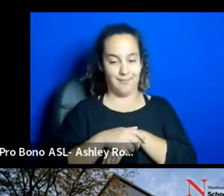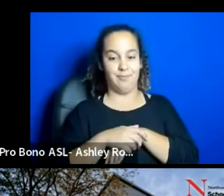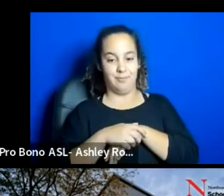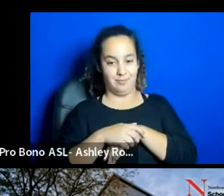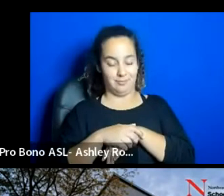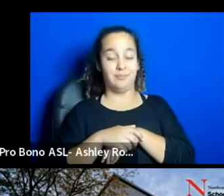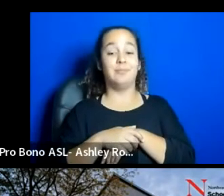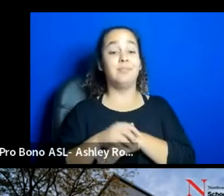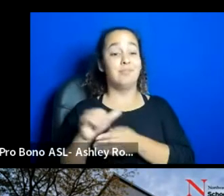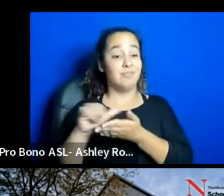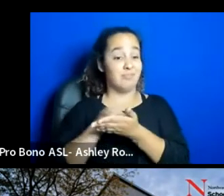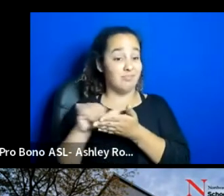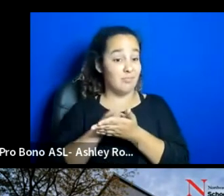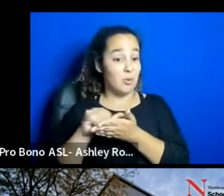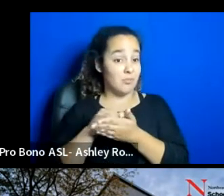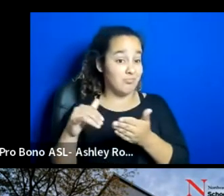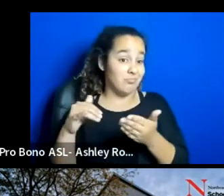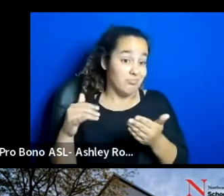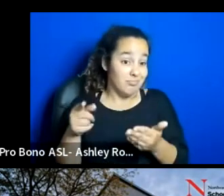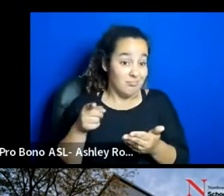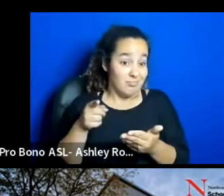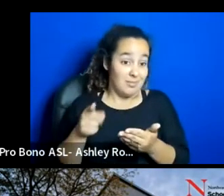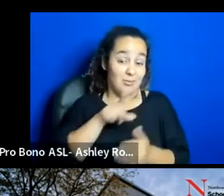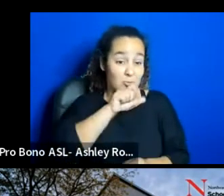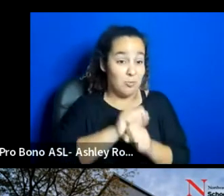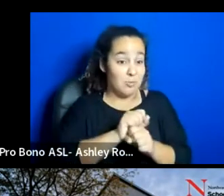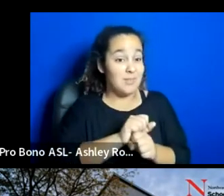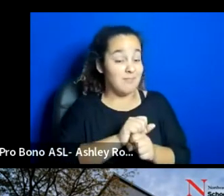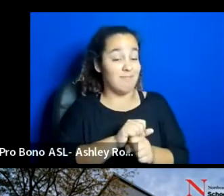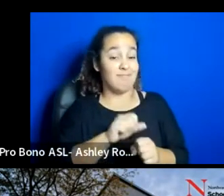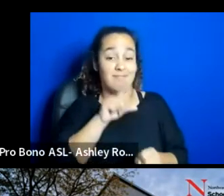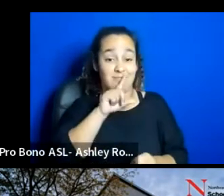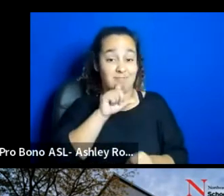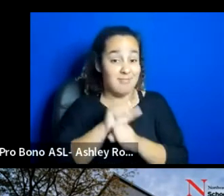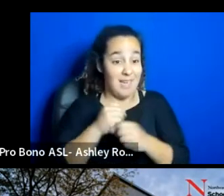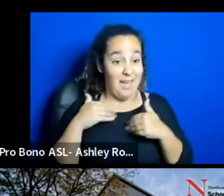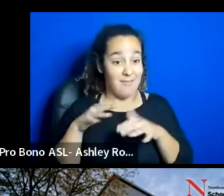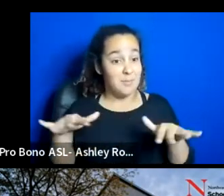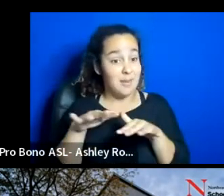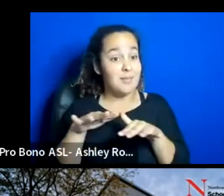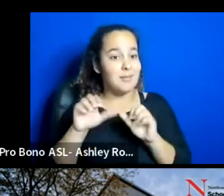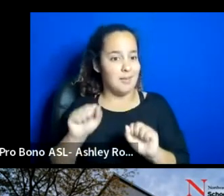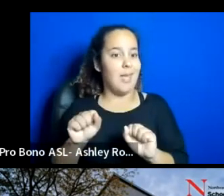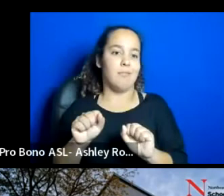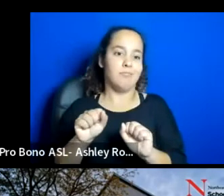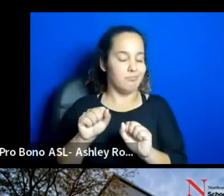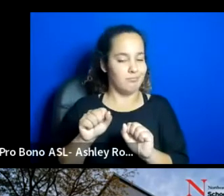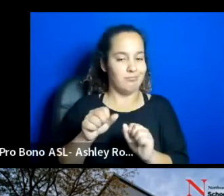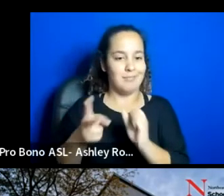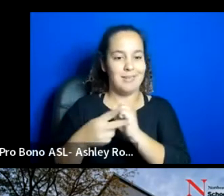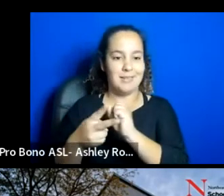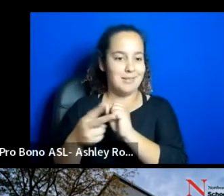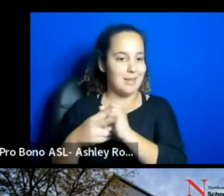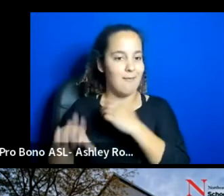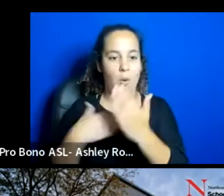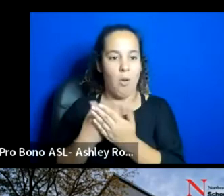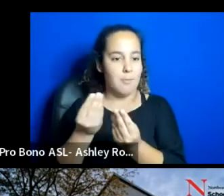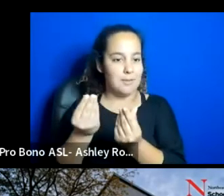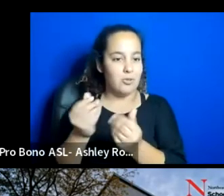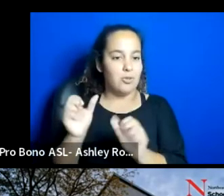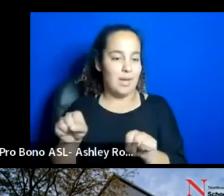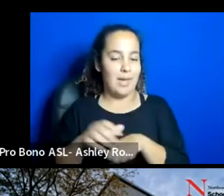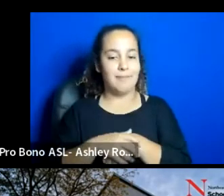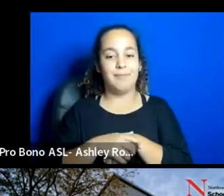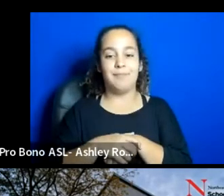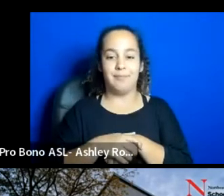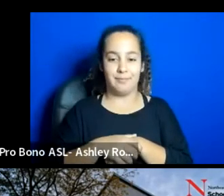French had an advantage over publishers because he had the physical space to store theatrical material across the Atlantic, a monopoly over the plates to print